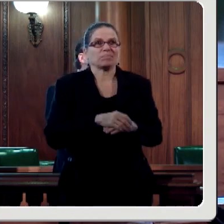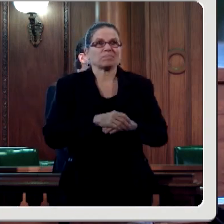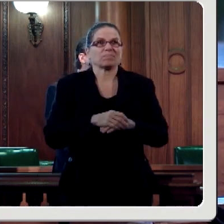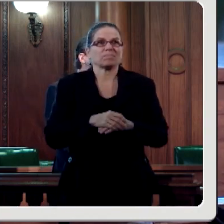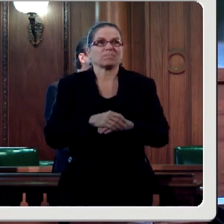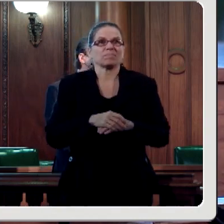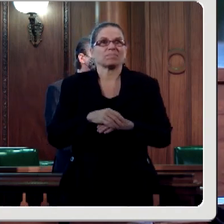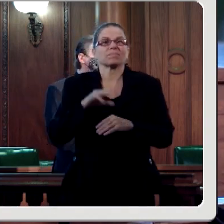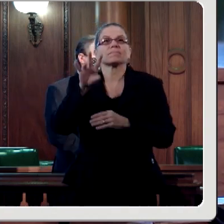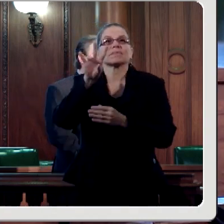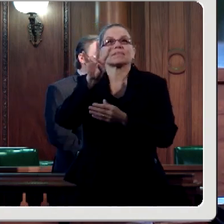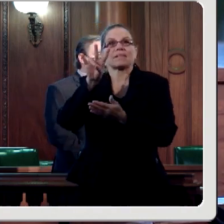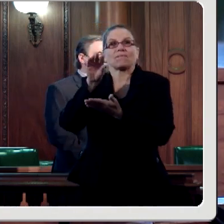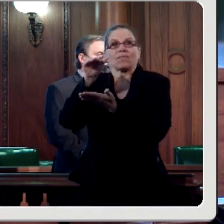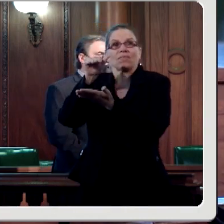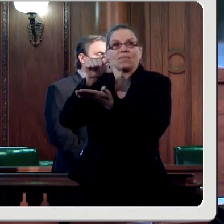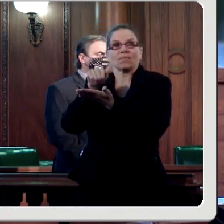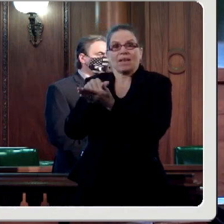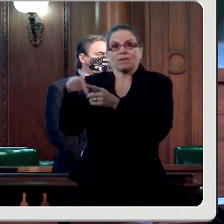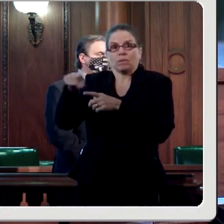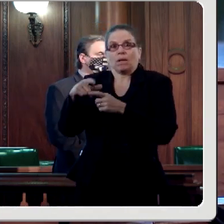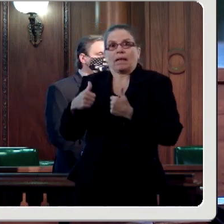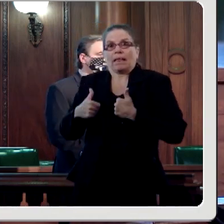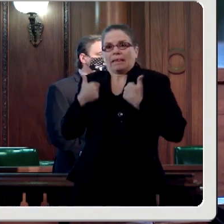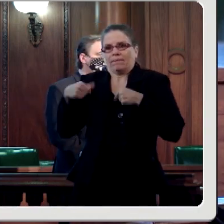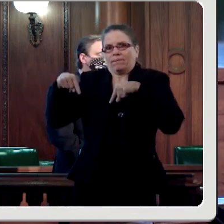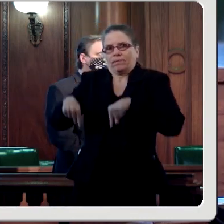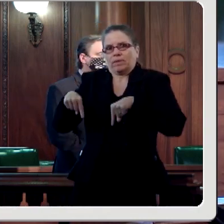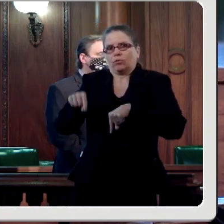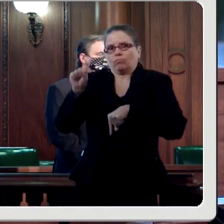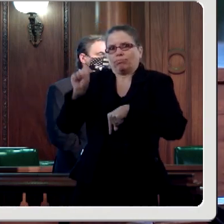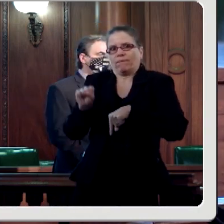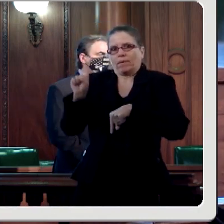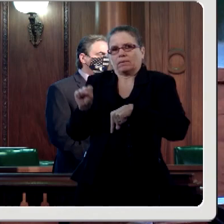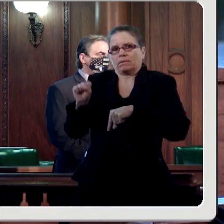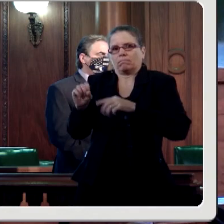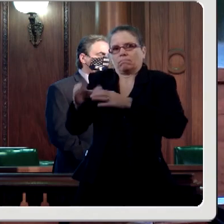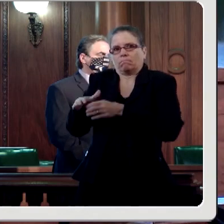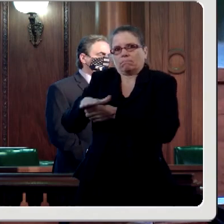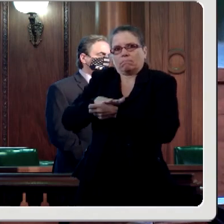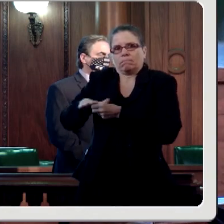7,150 are Springfield residents. They are reporting to date